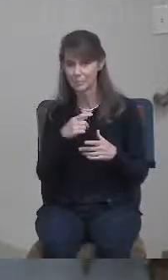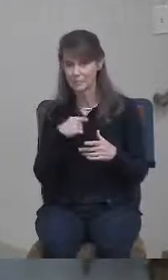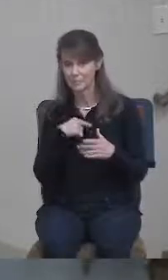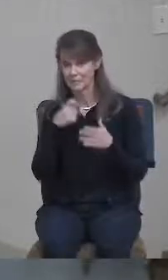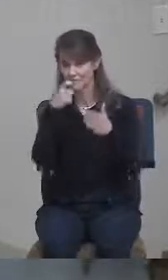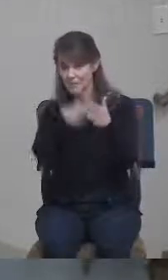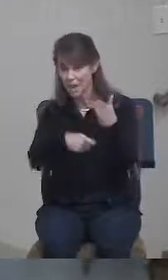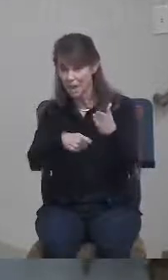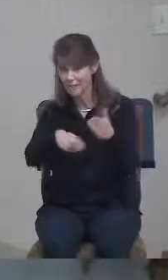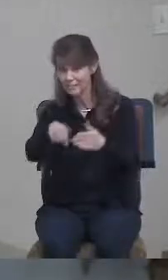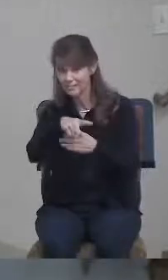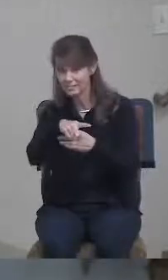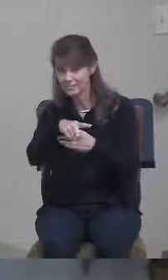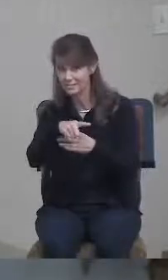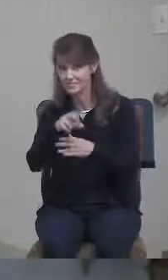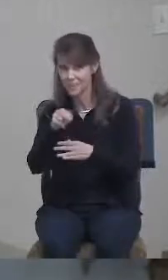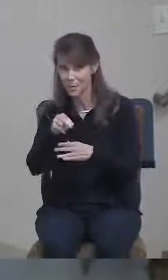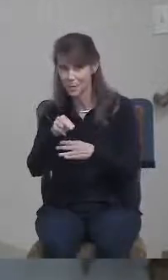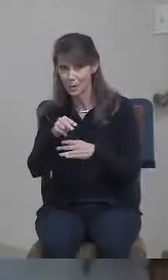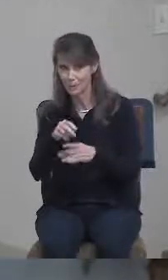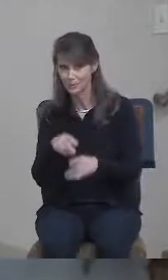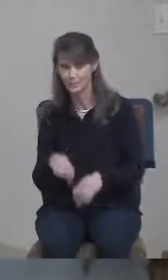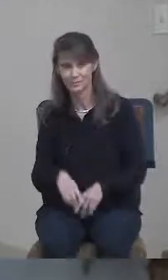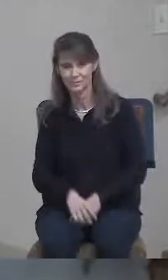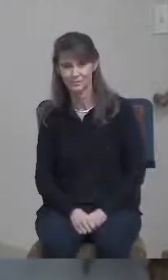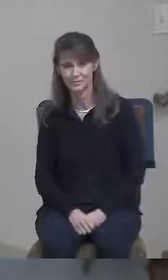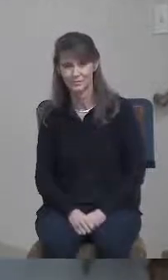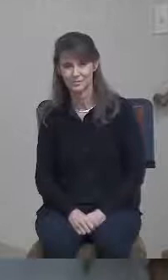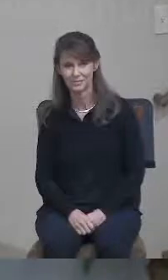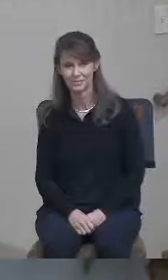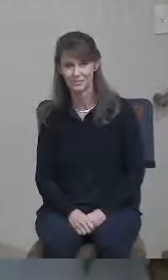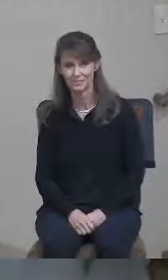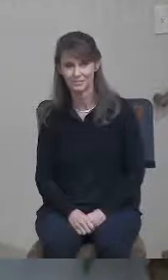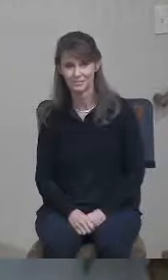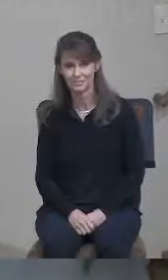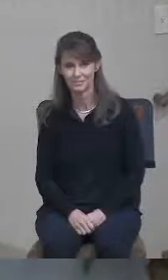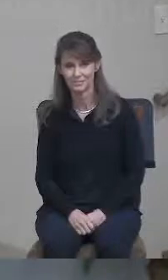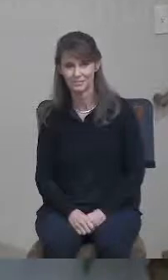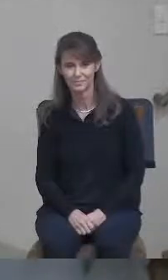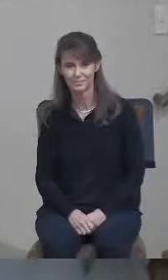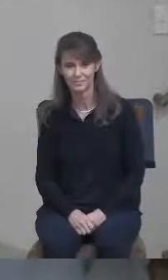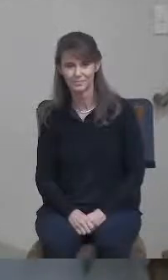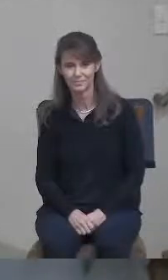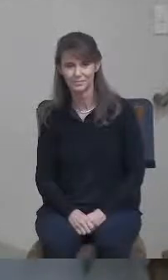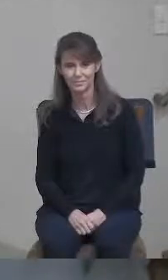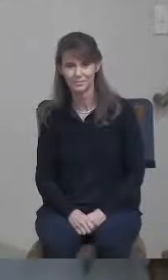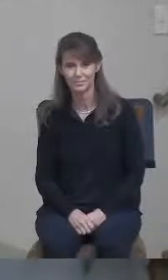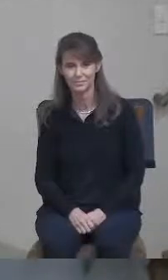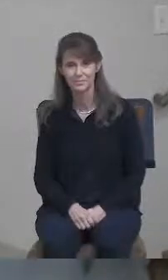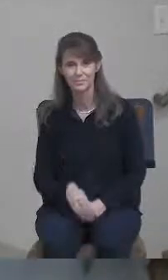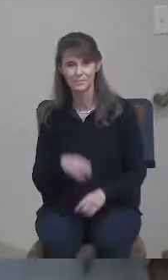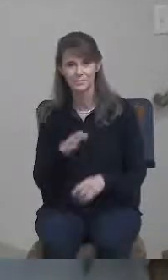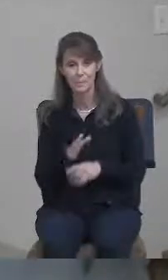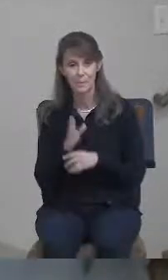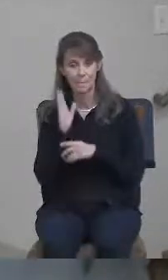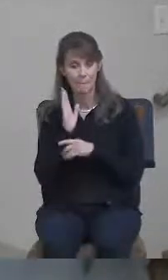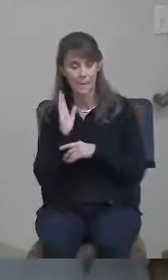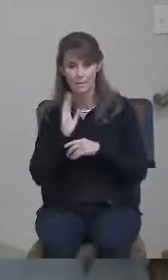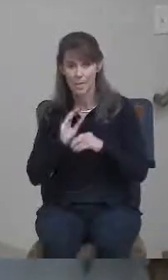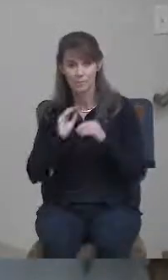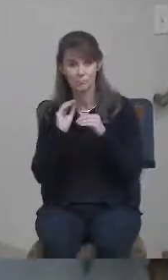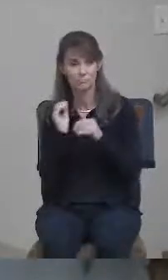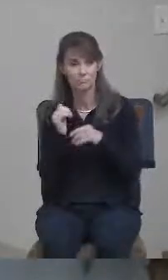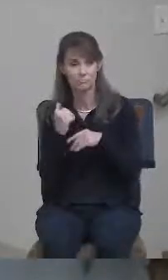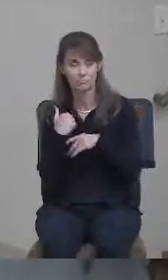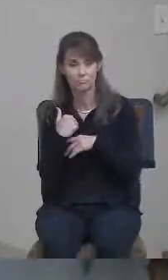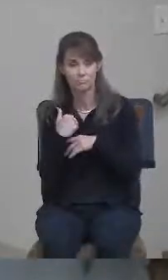do that. In fact, they ruled with such an iron hand that no man was allowed to sell his tobacco until